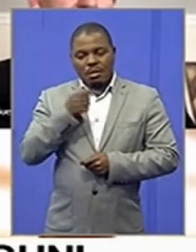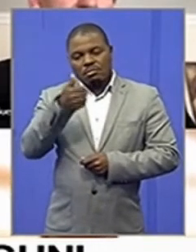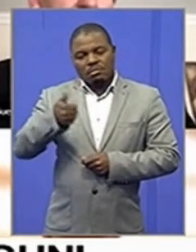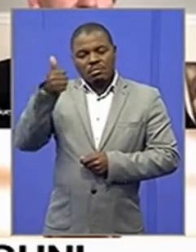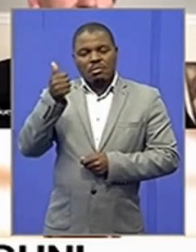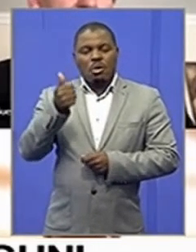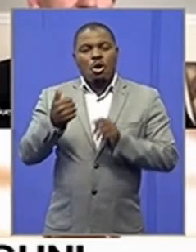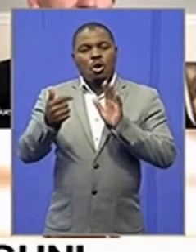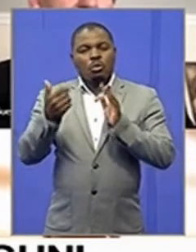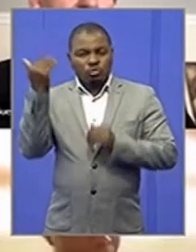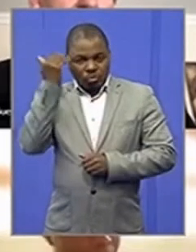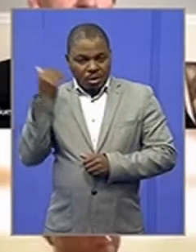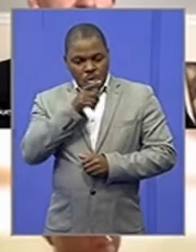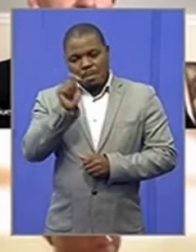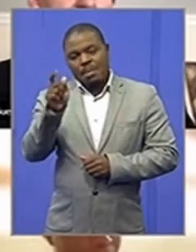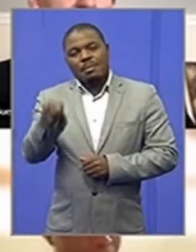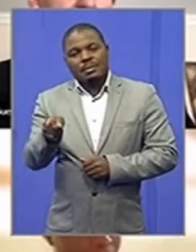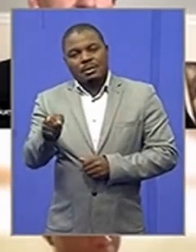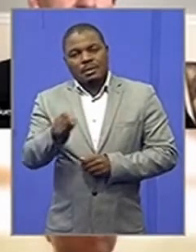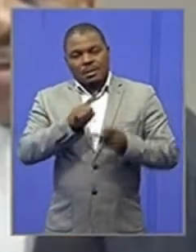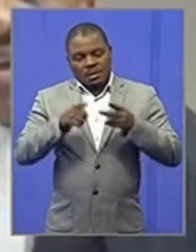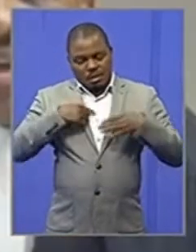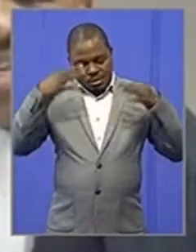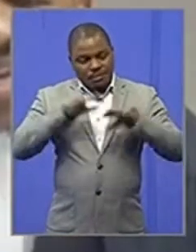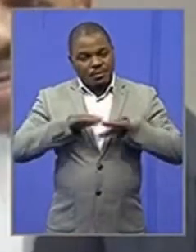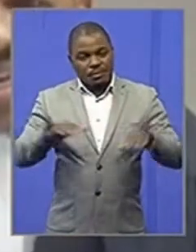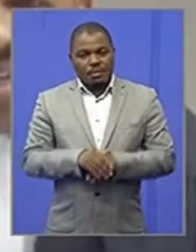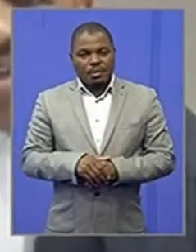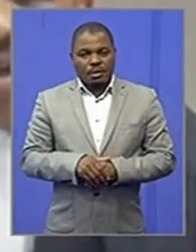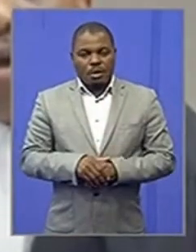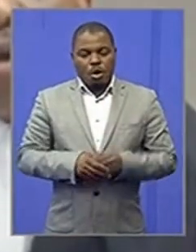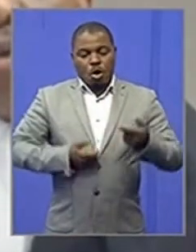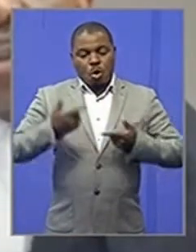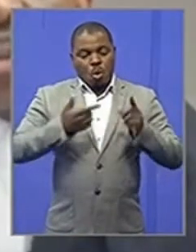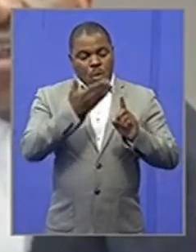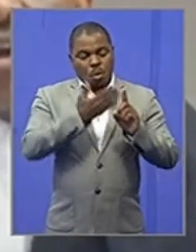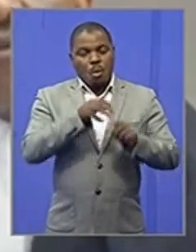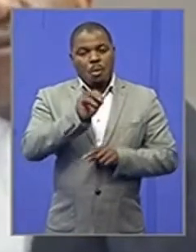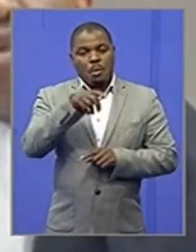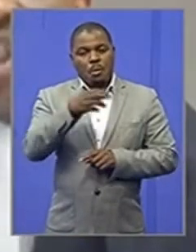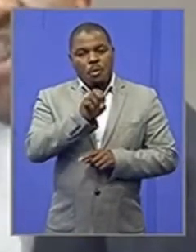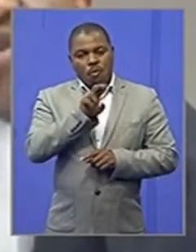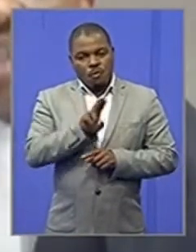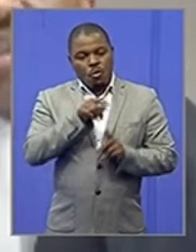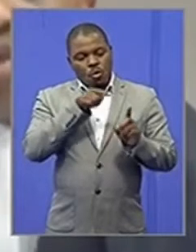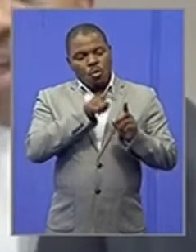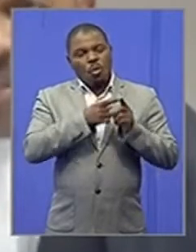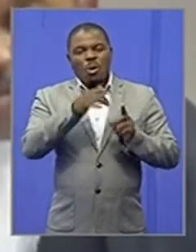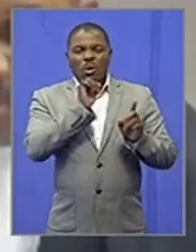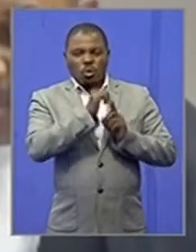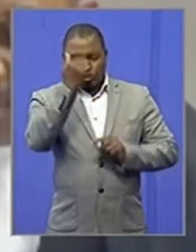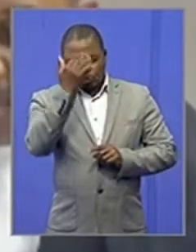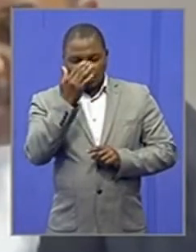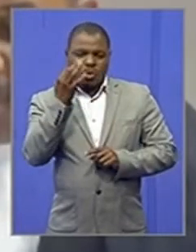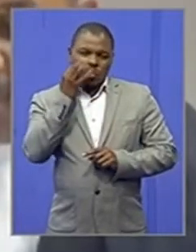counsel. I hand down the judgment. Moeledi Dalimpofu yo a neng a buelela moporesidente wa Maloba o ngangile ka gore